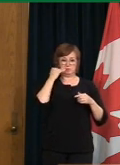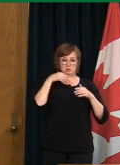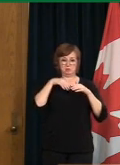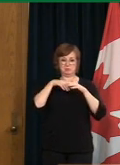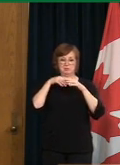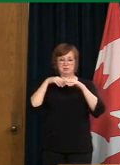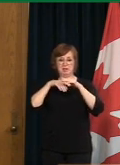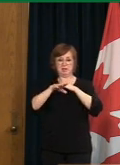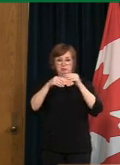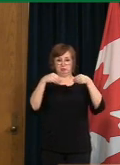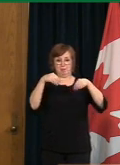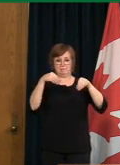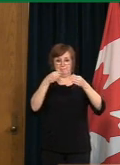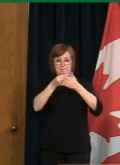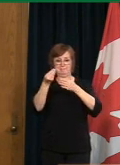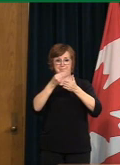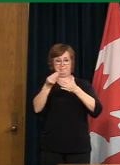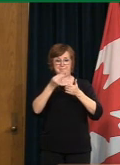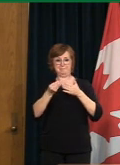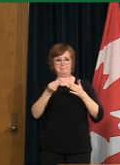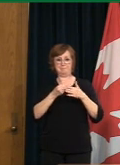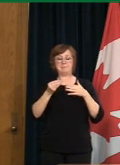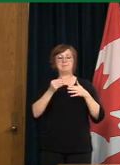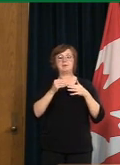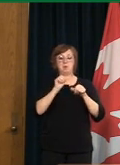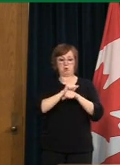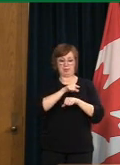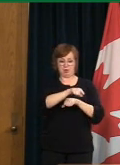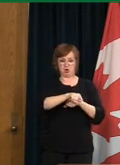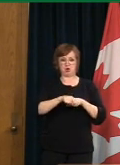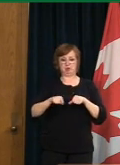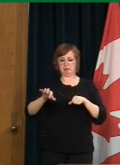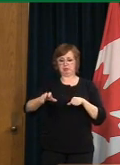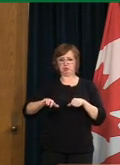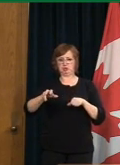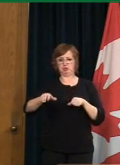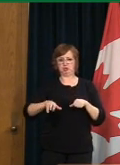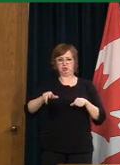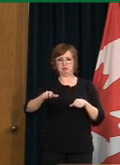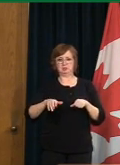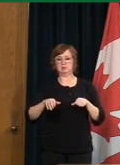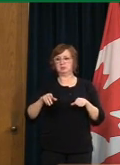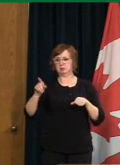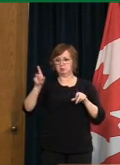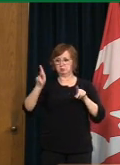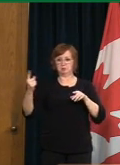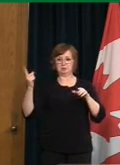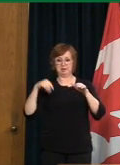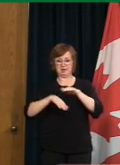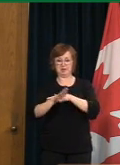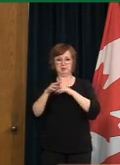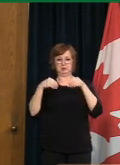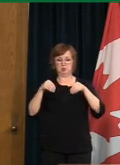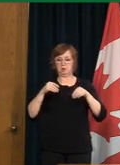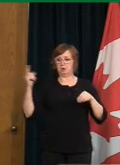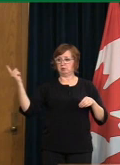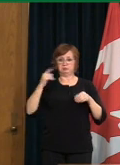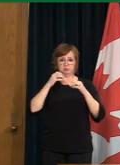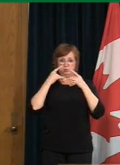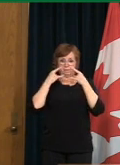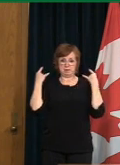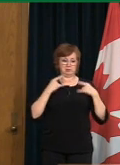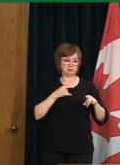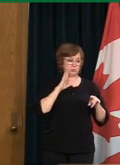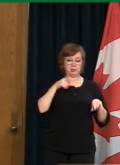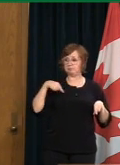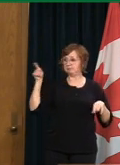not necessarily or she's not getting the support of their employer, is going to tell someone to put on their masks? Or are we going to